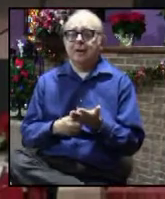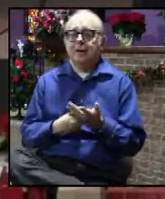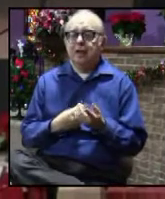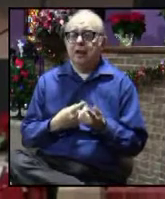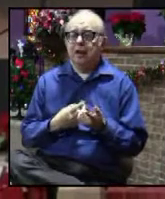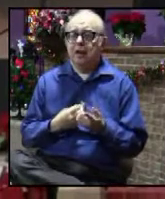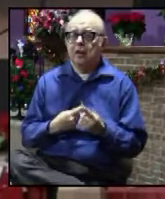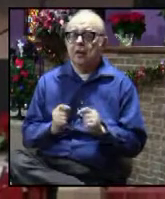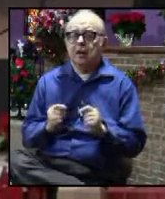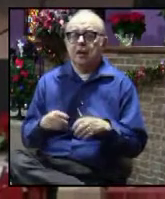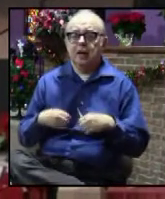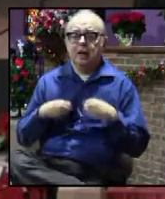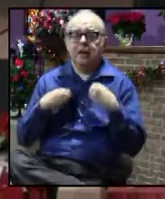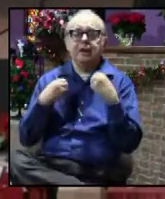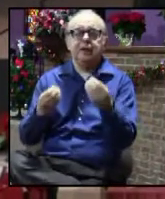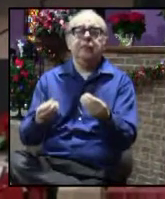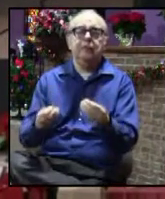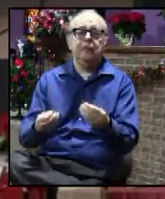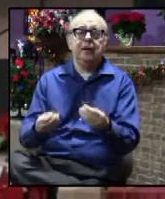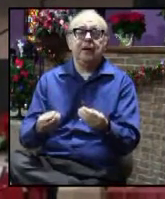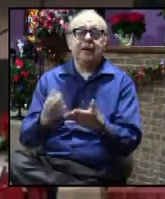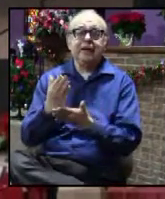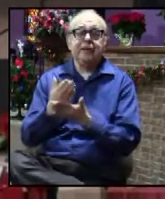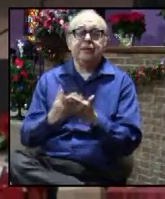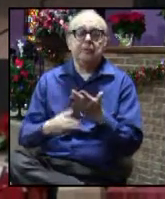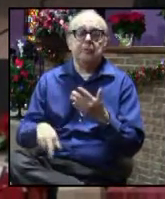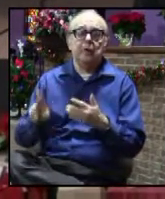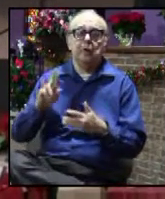trying actually to give you guys some rhythm for Christmas.